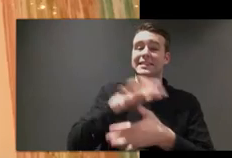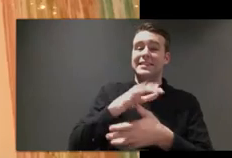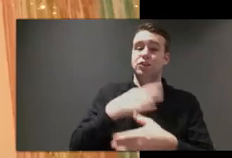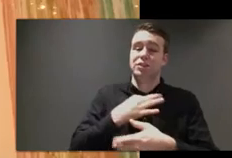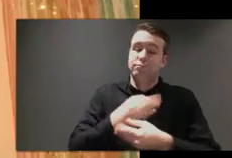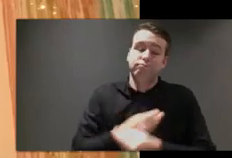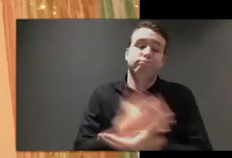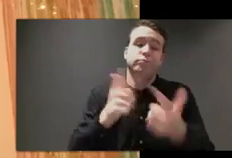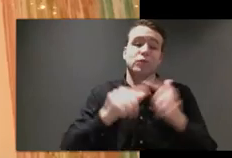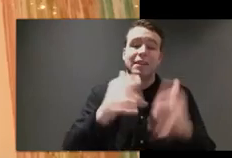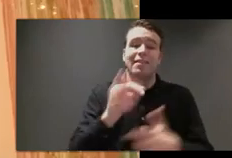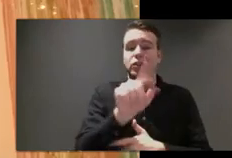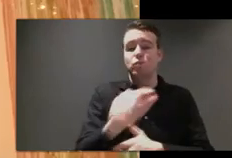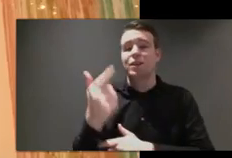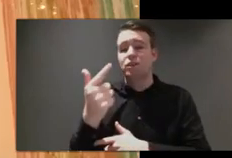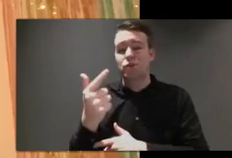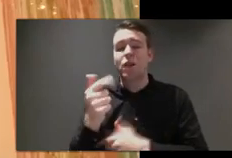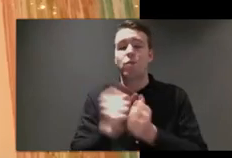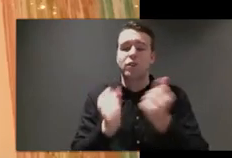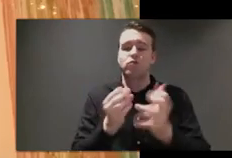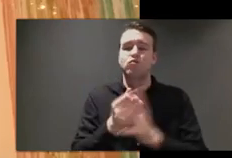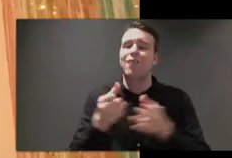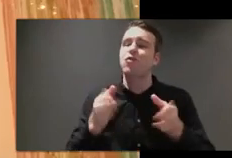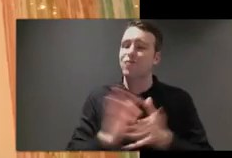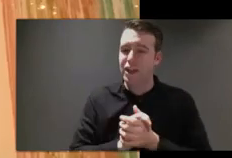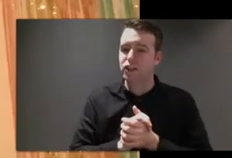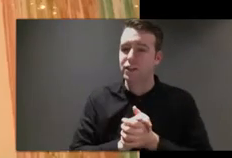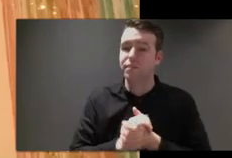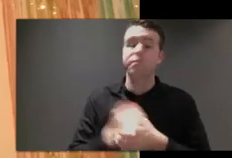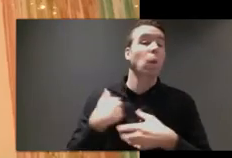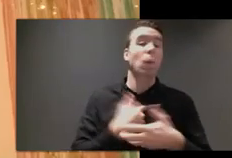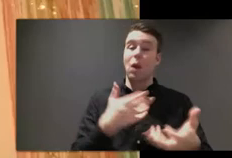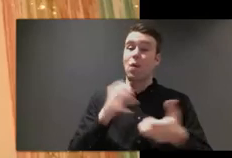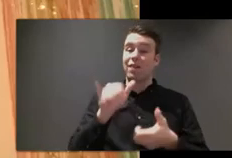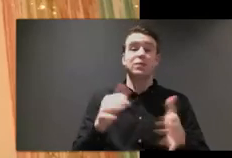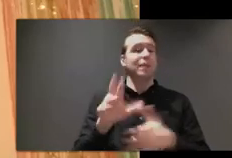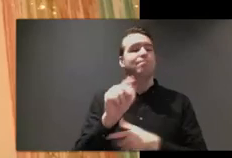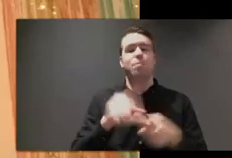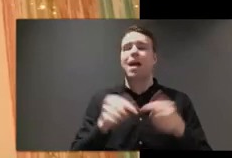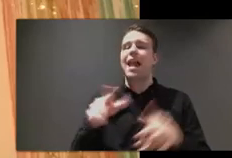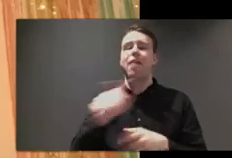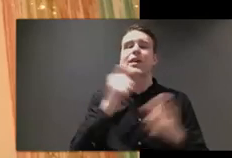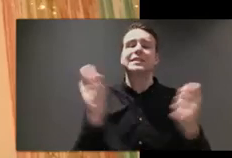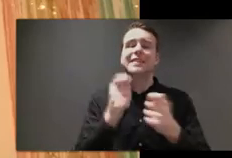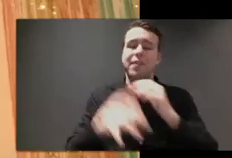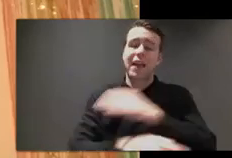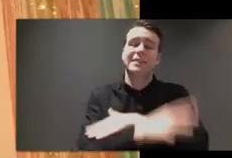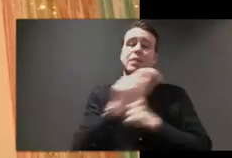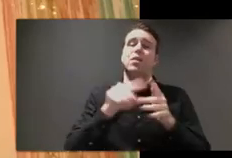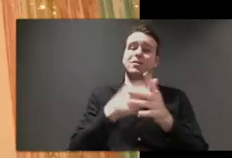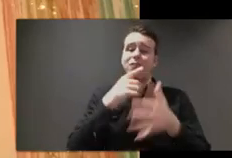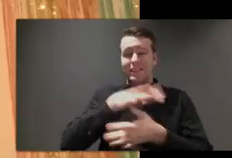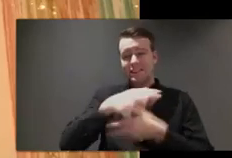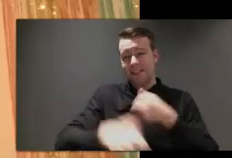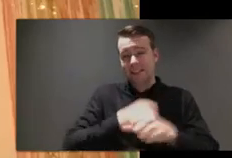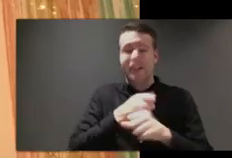t-shirts to the class of 2021 in a drive-through fashion. It isn't the way we wanted, but it allowed them to celebrate the sunrise of their senior year in